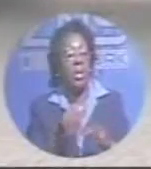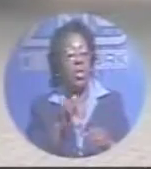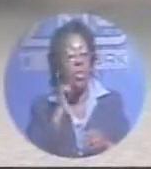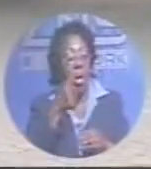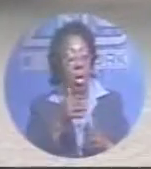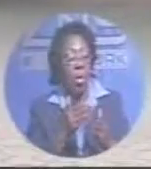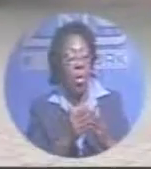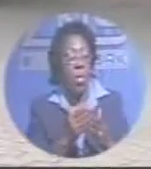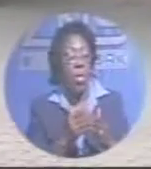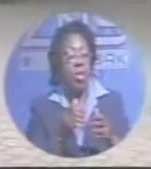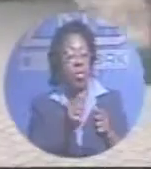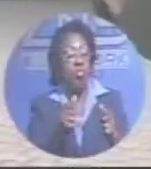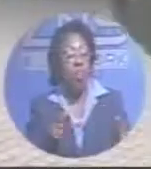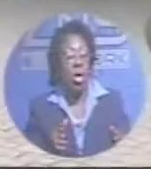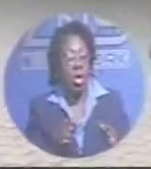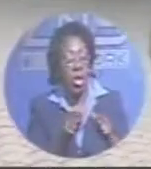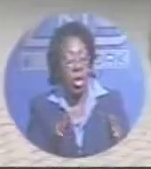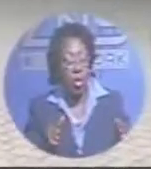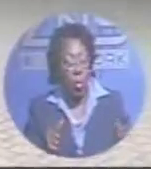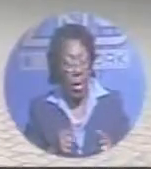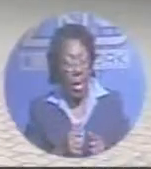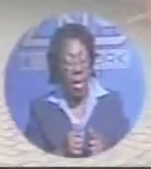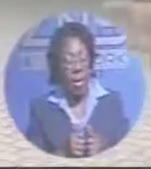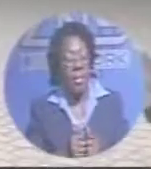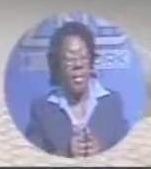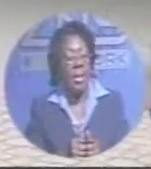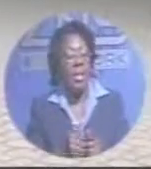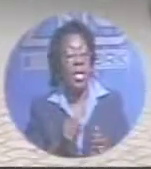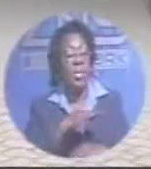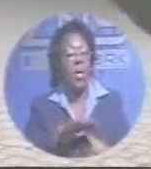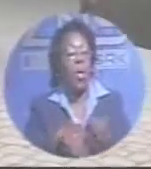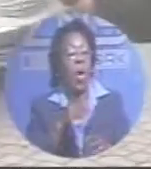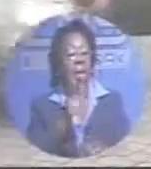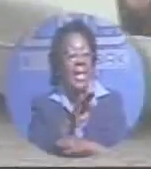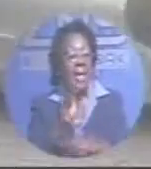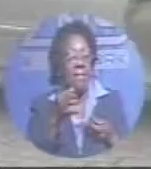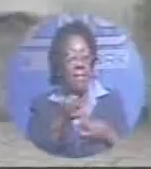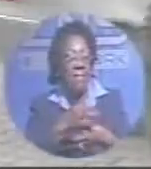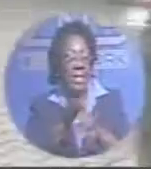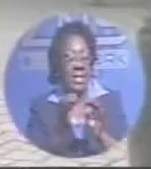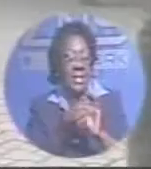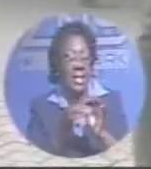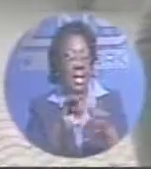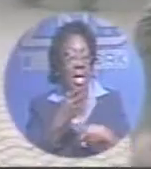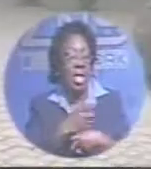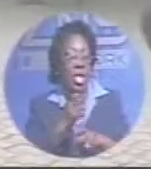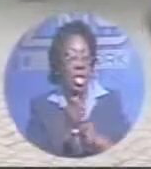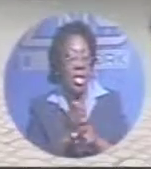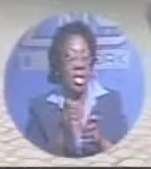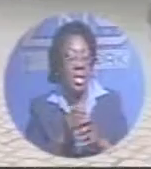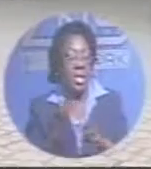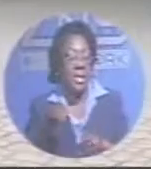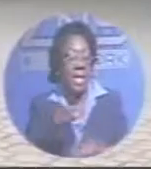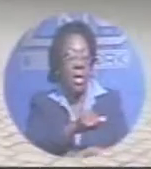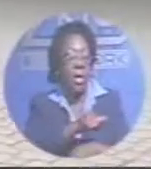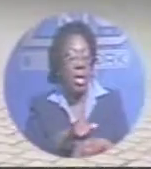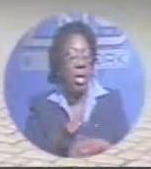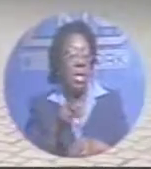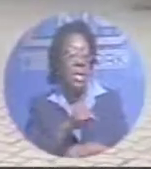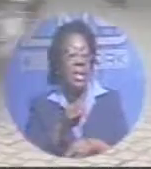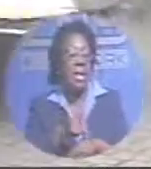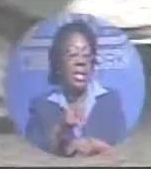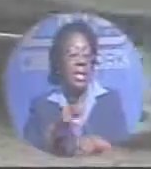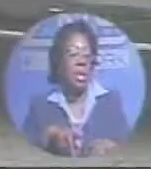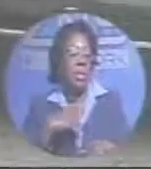can see, the trucks and the trailers are now piling in. They're going to be here all night, transforming this entire city center to National Pride Day